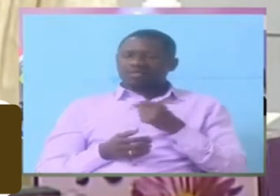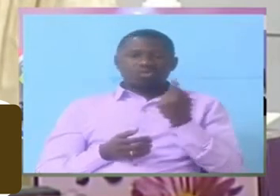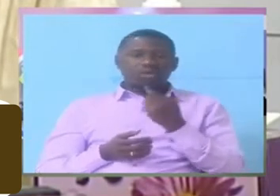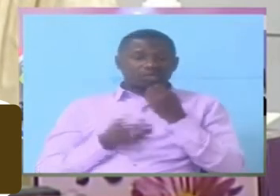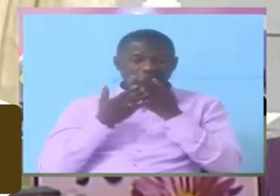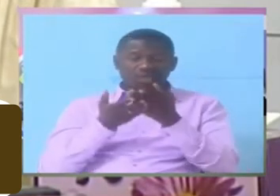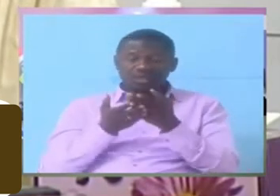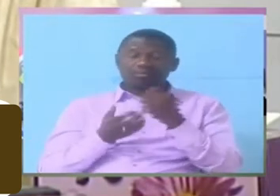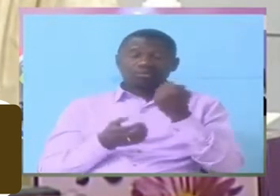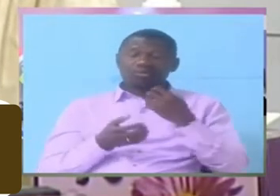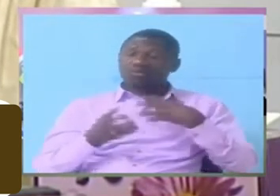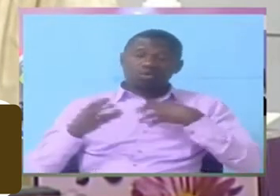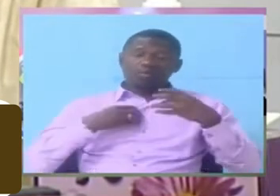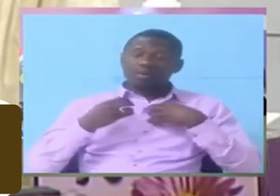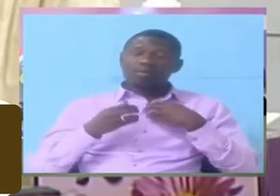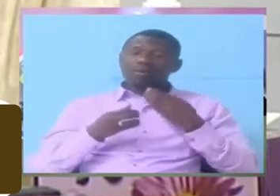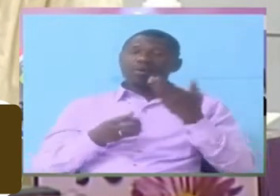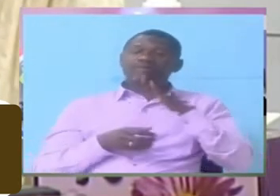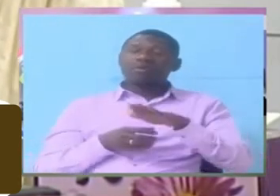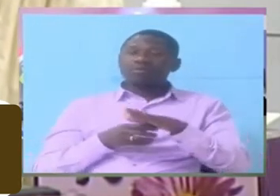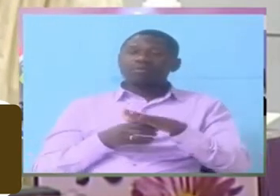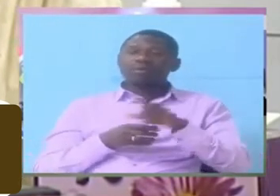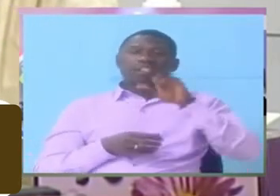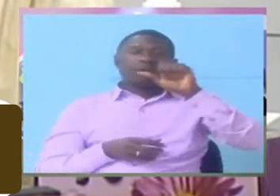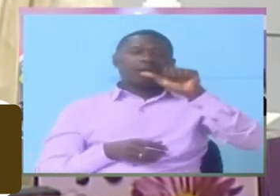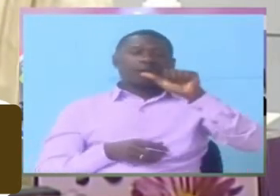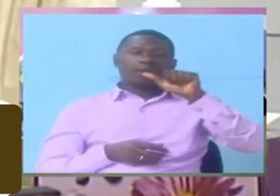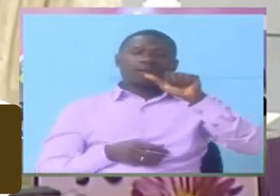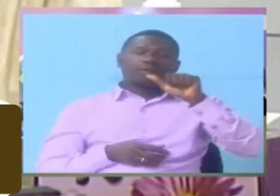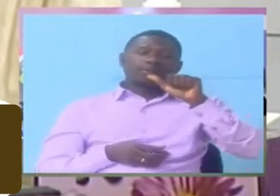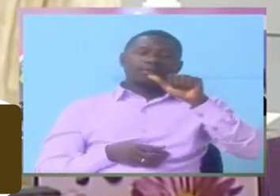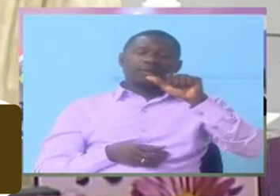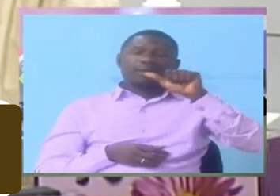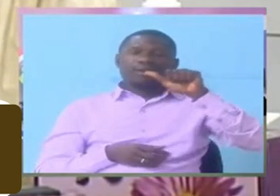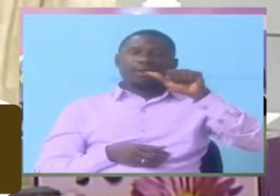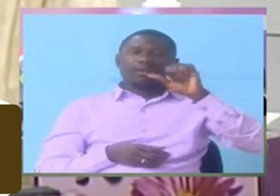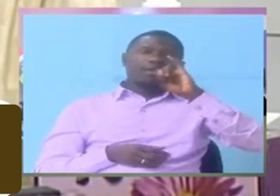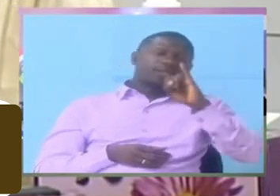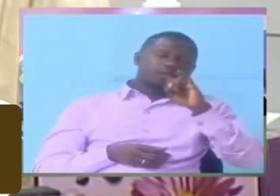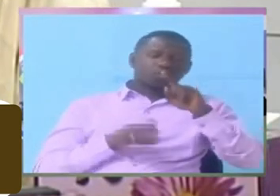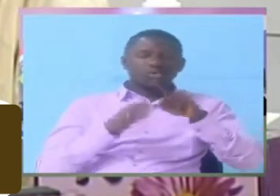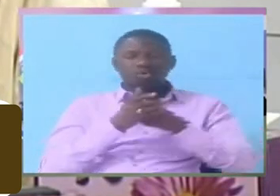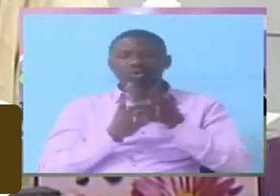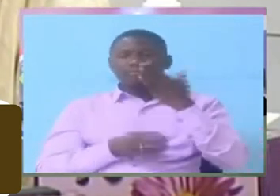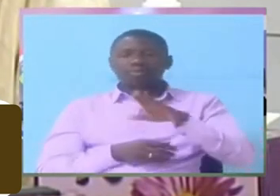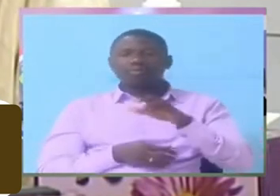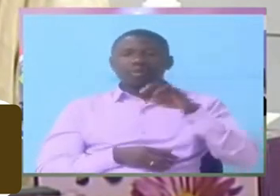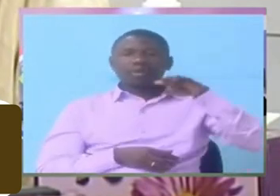the complaint must have come from either Amnesty International or Martin Keri. So I went through Martin